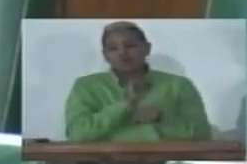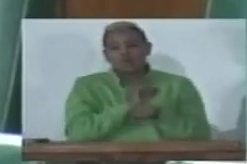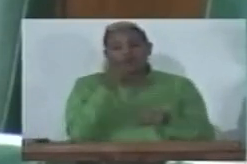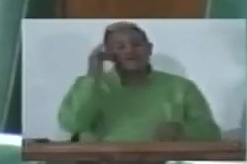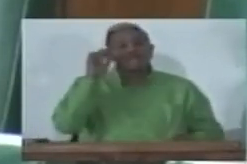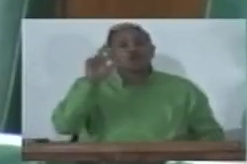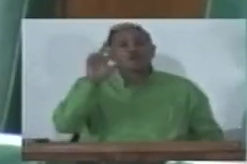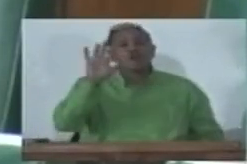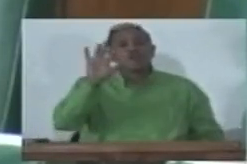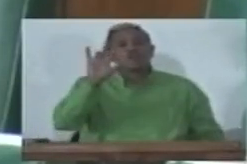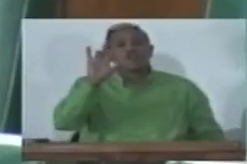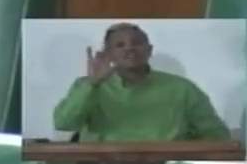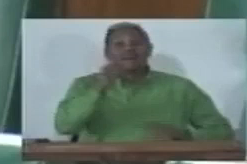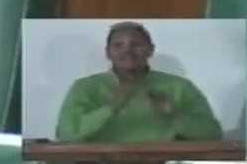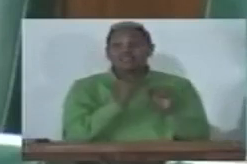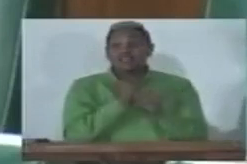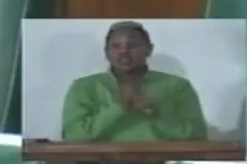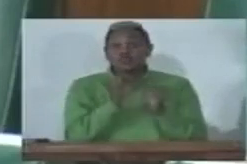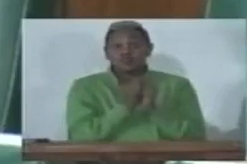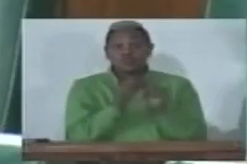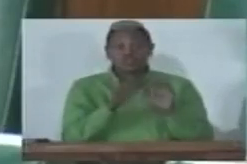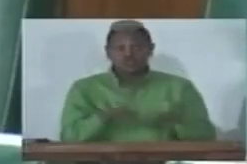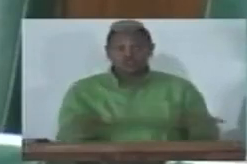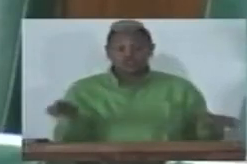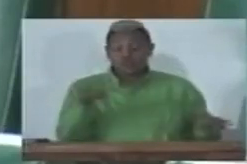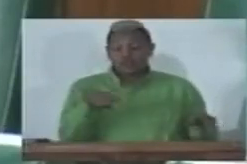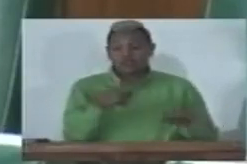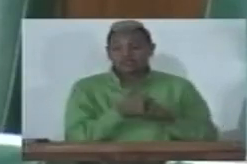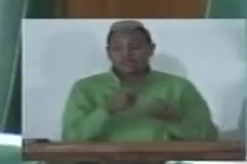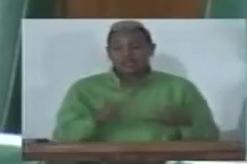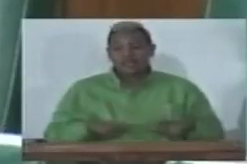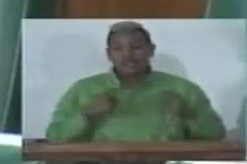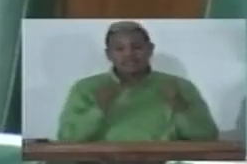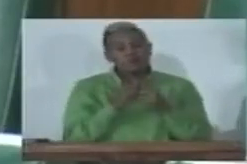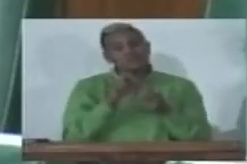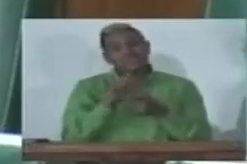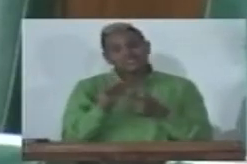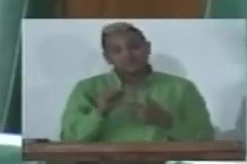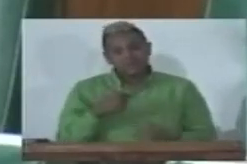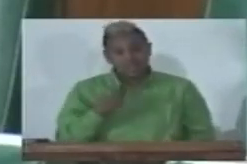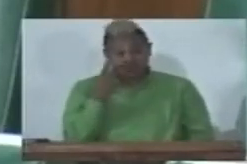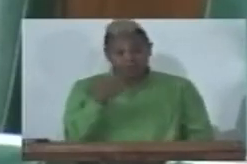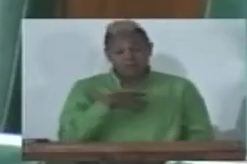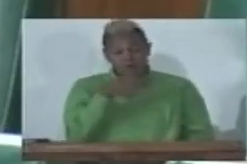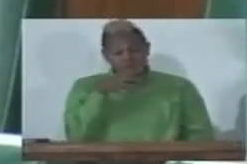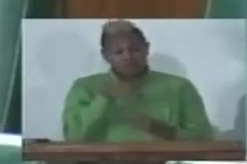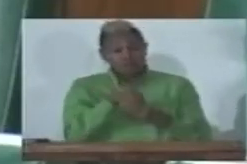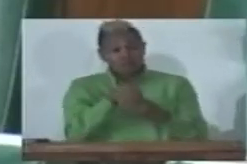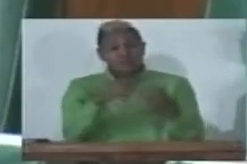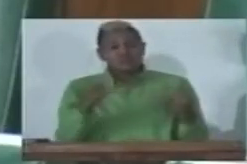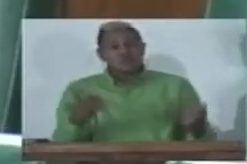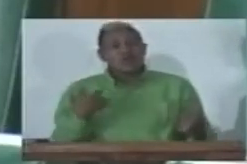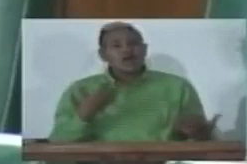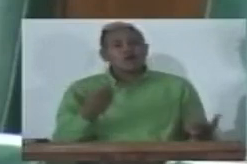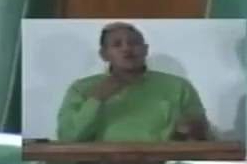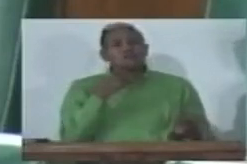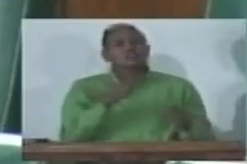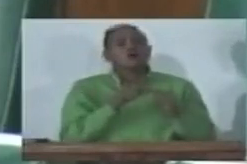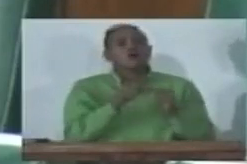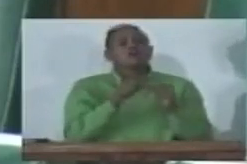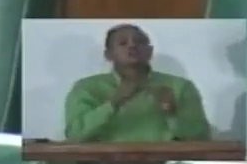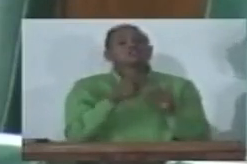35 years with children living with disability. And I today want to continue